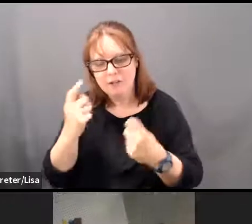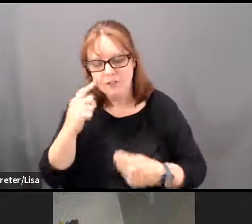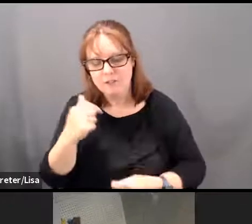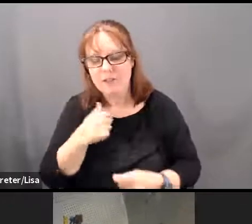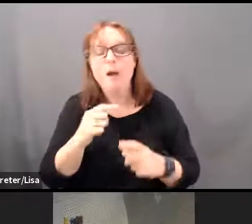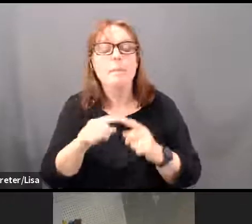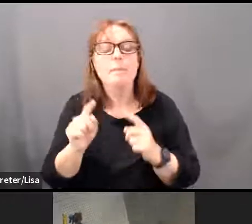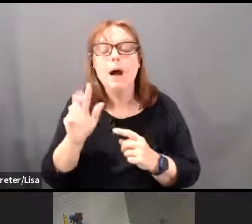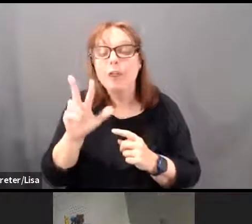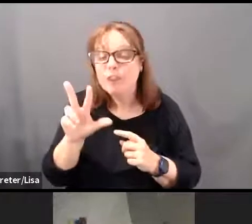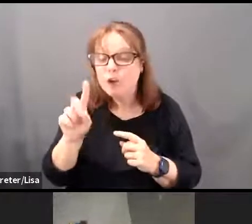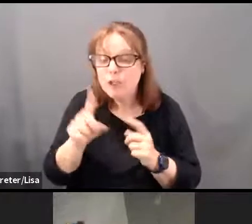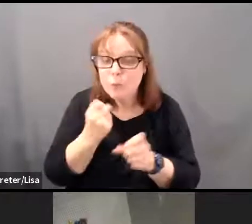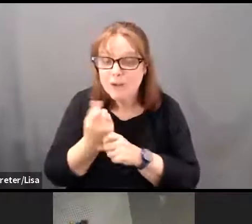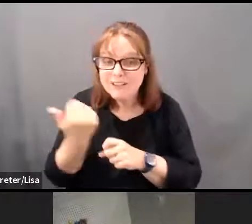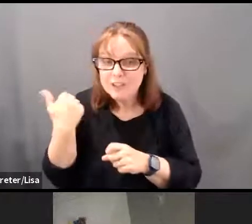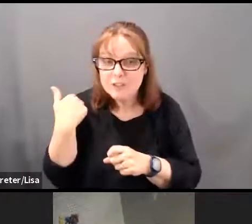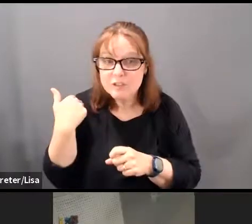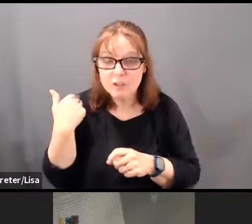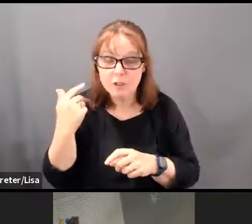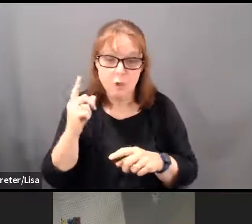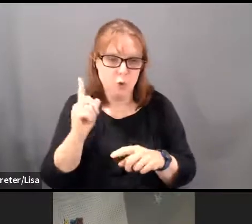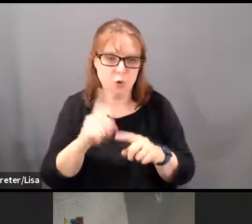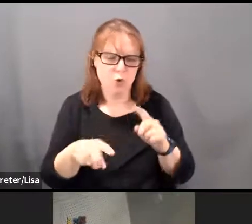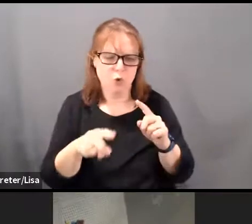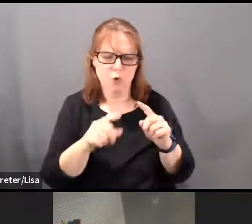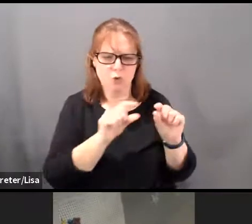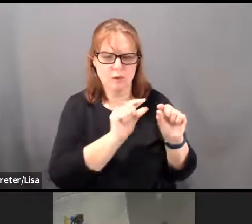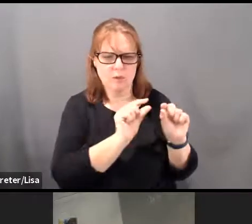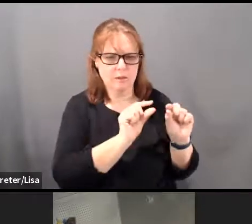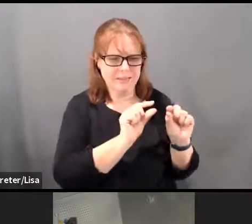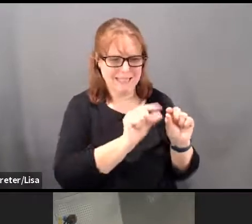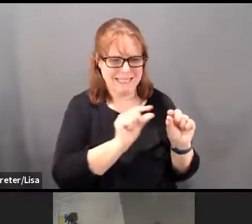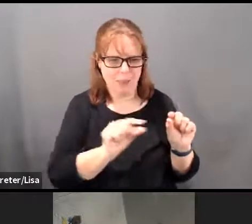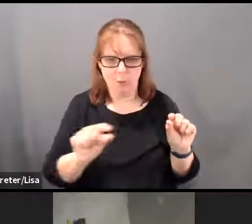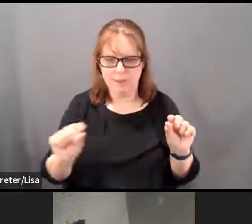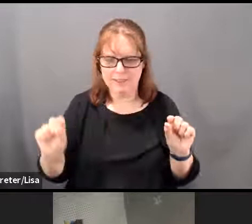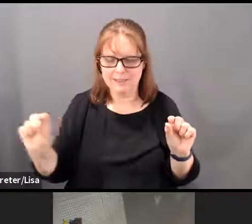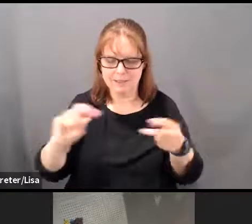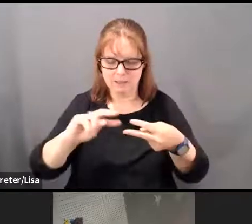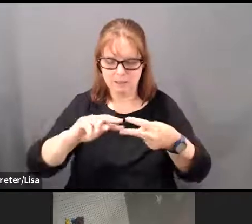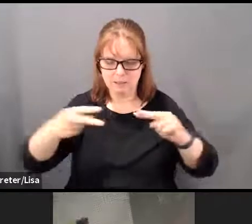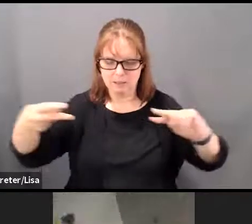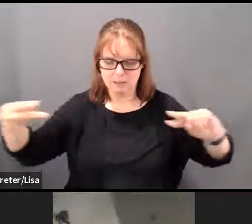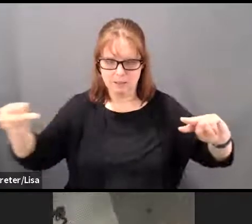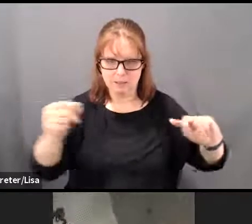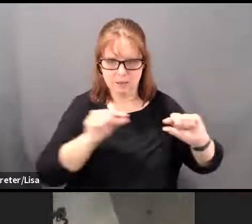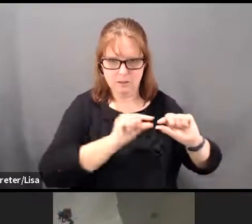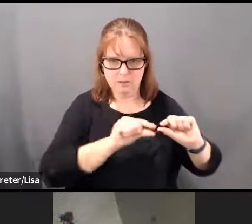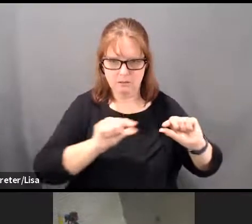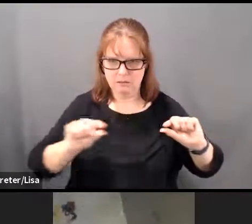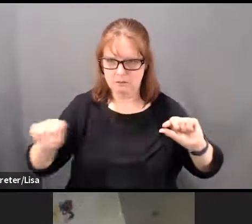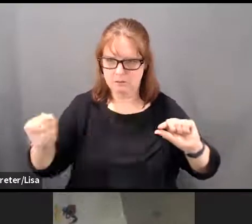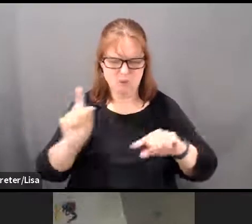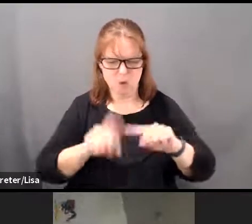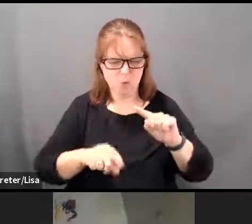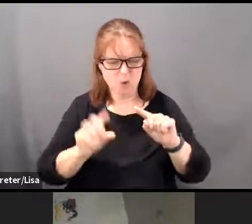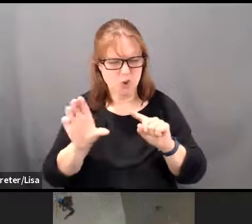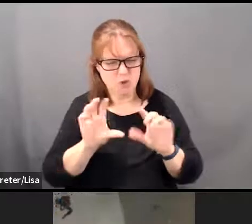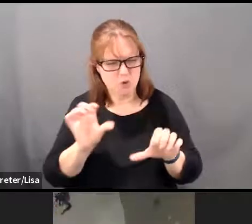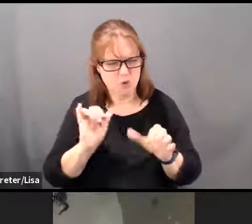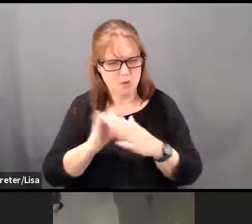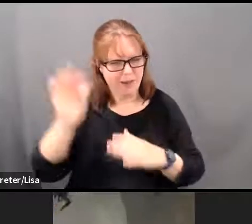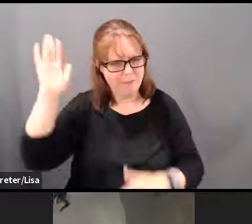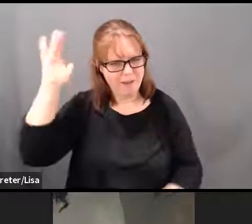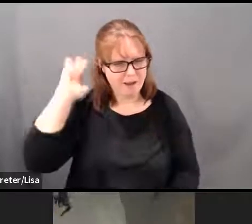couldn't sequence a genome. In fact, I don't even know anybody was thinking about sequencing a genome. But it was